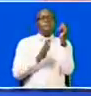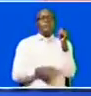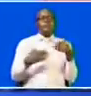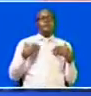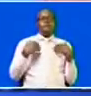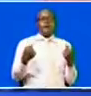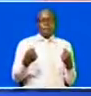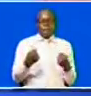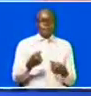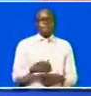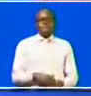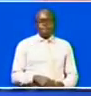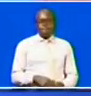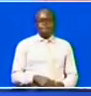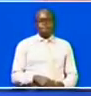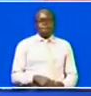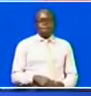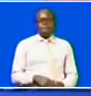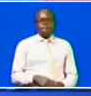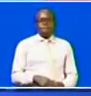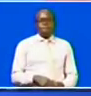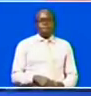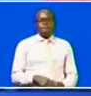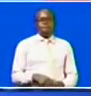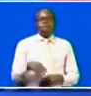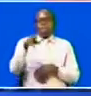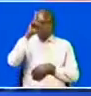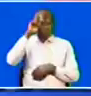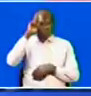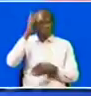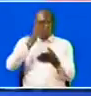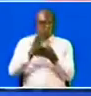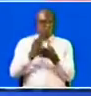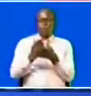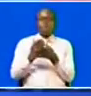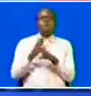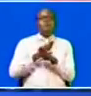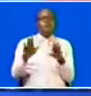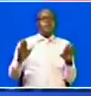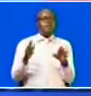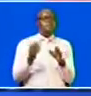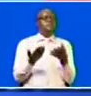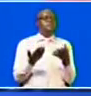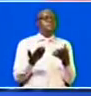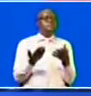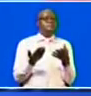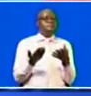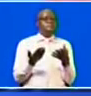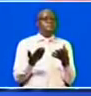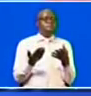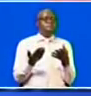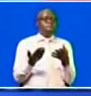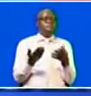chemicals and harmful substances. And the list is actually long. It is not just, mercury